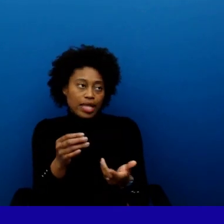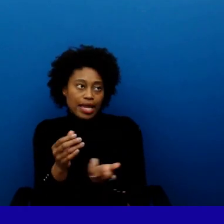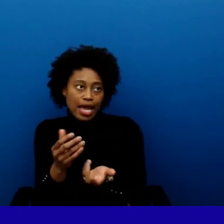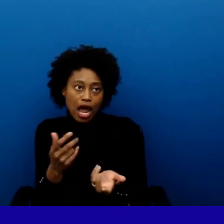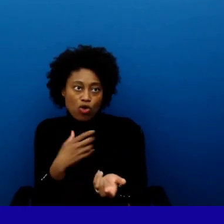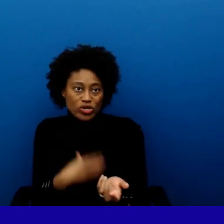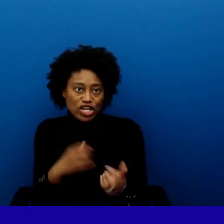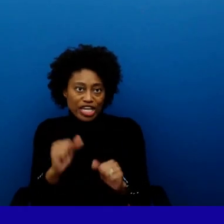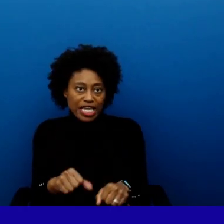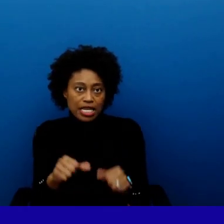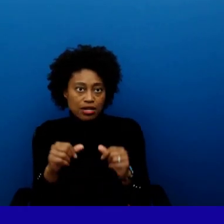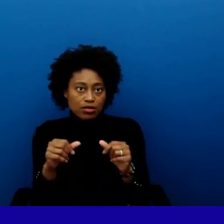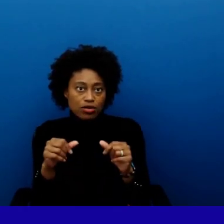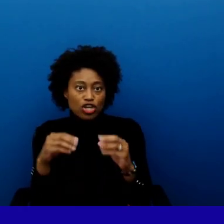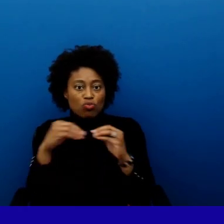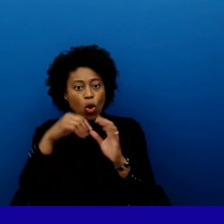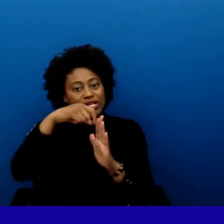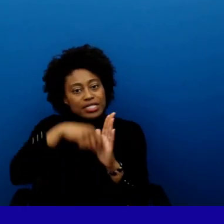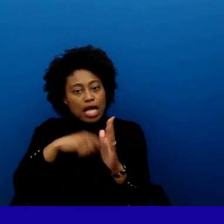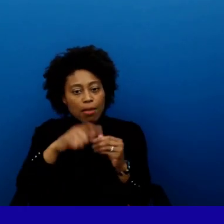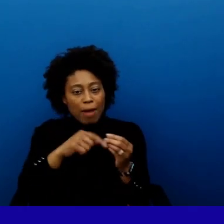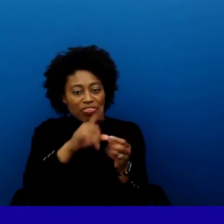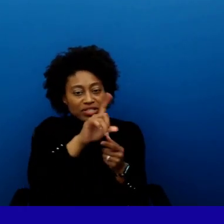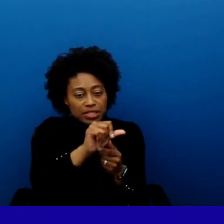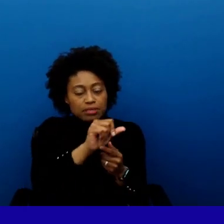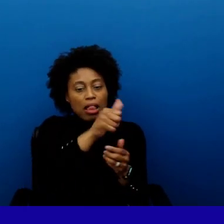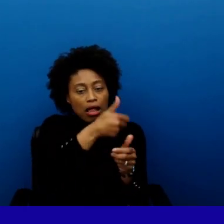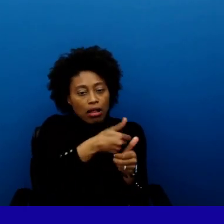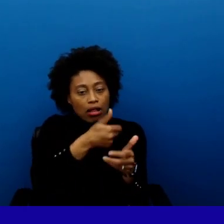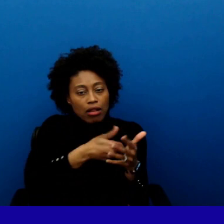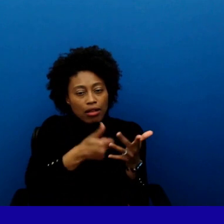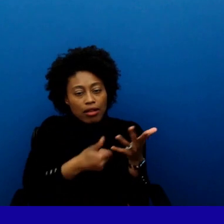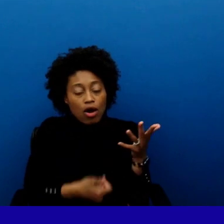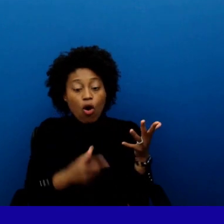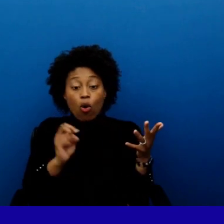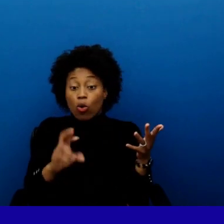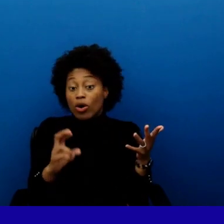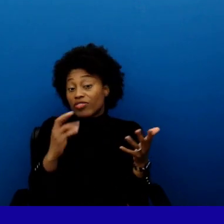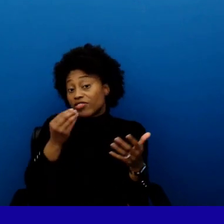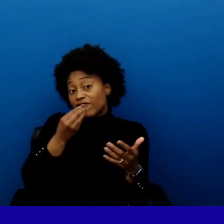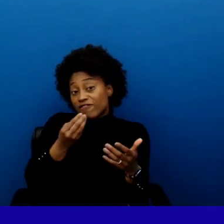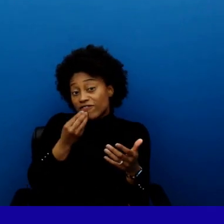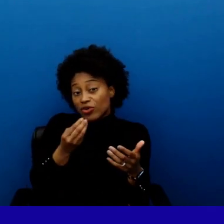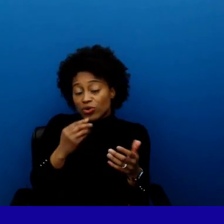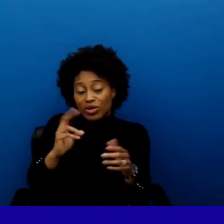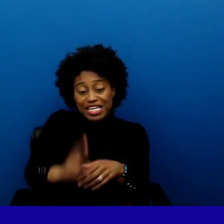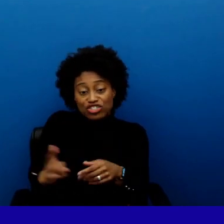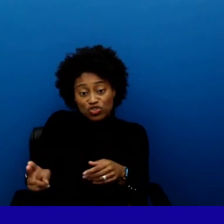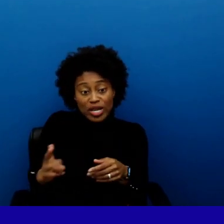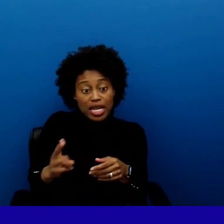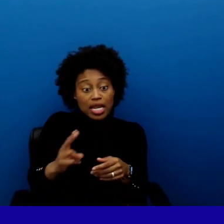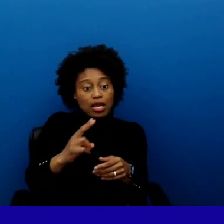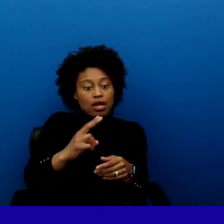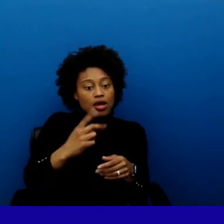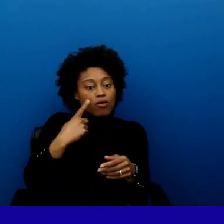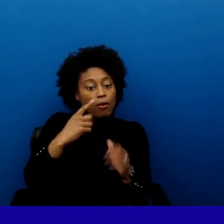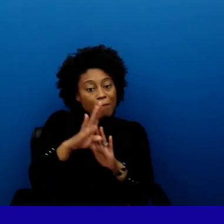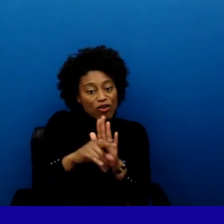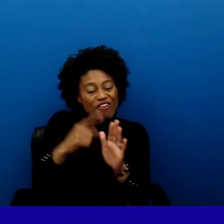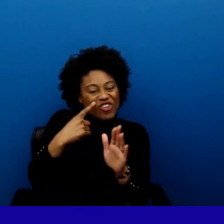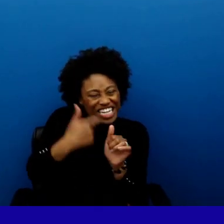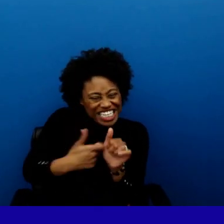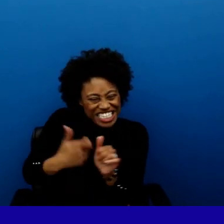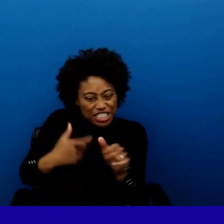talk more about were the food histories behind um behind the dishes that I create that